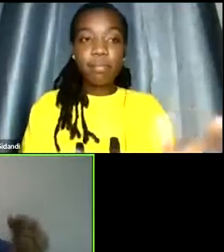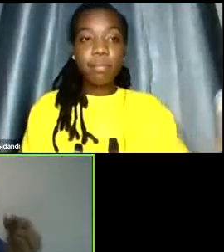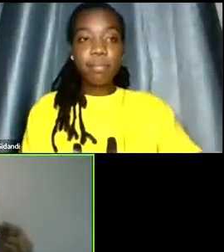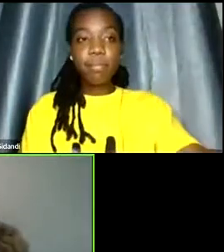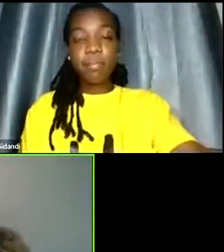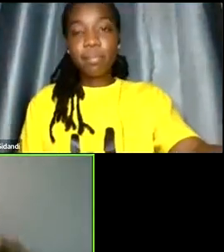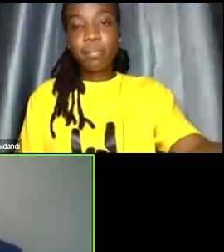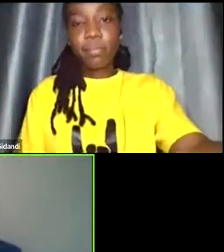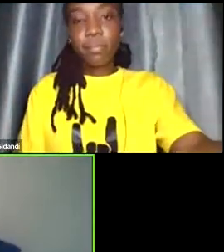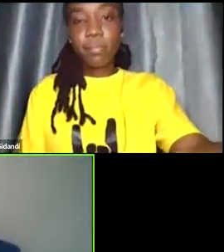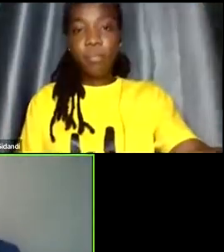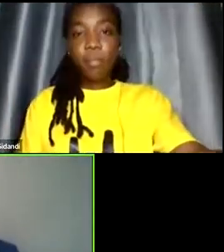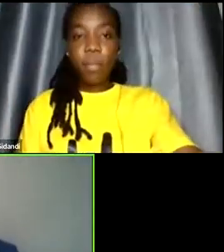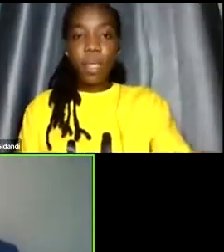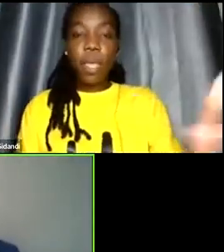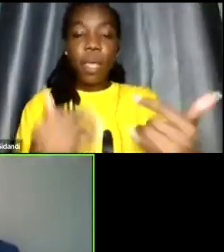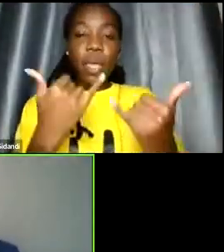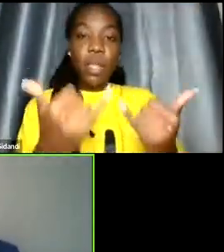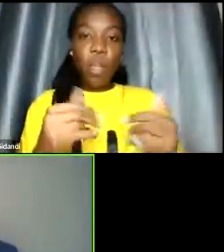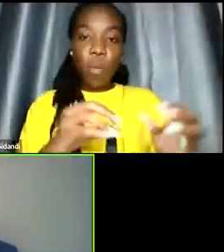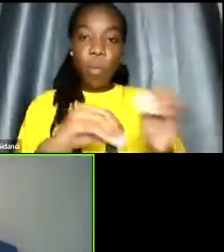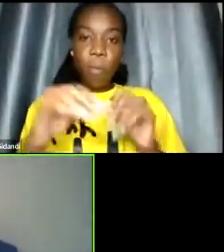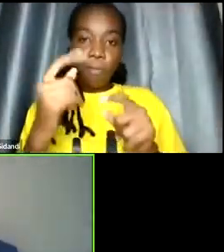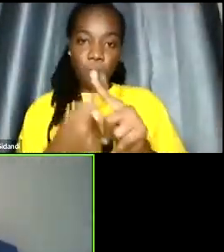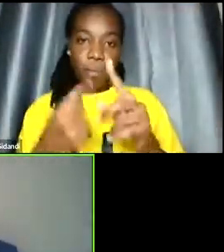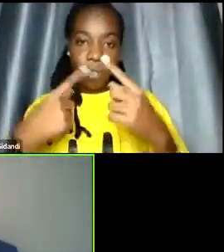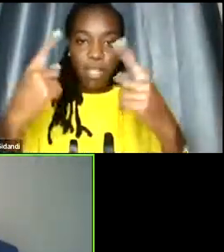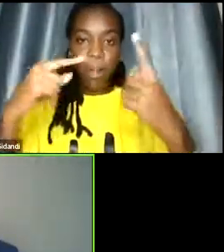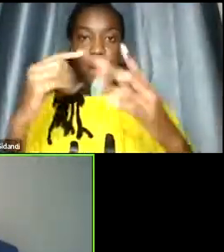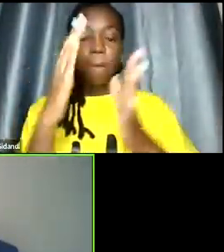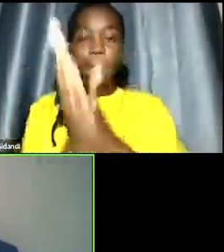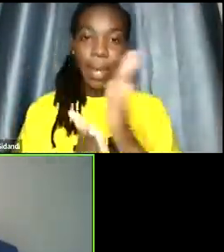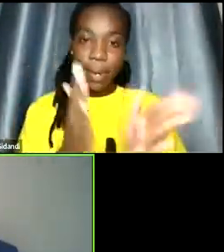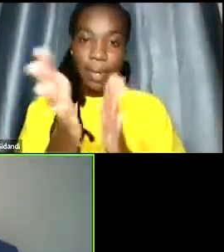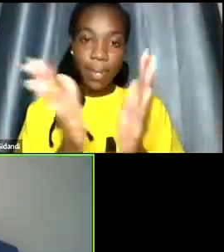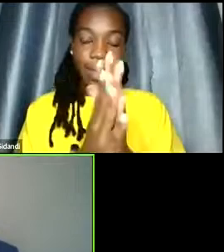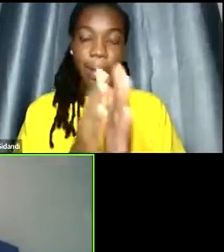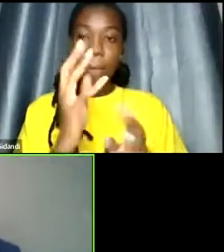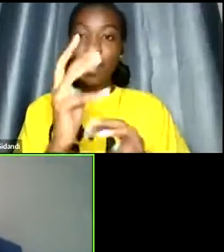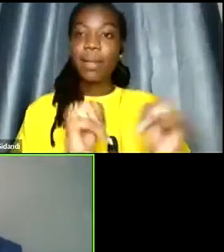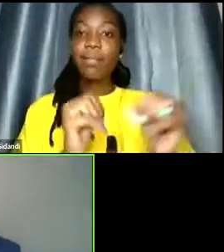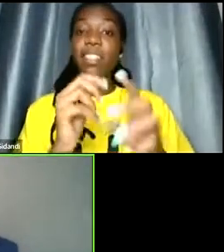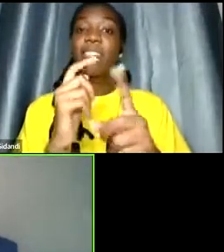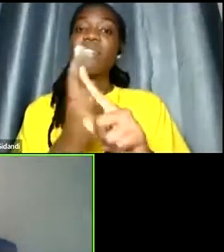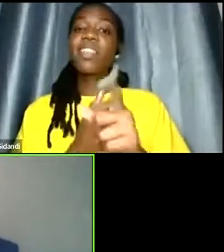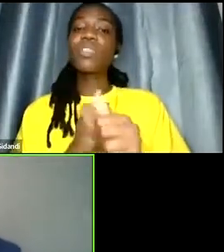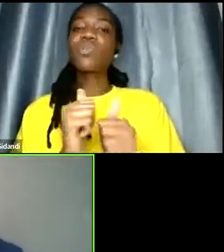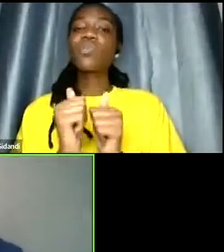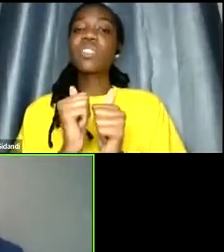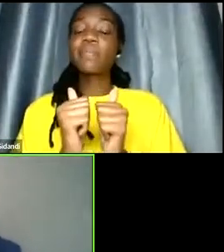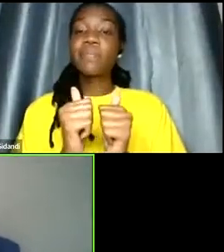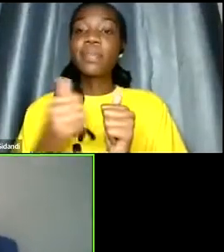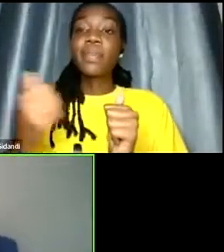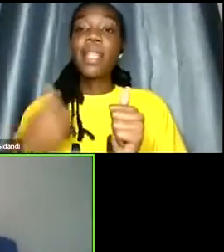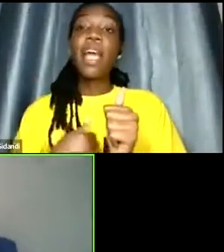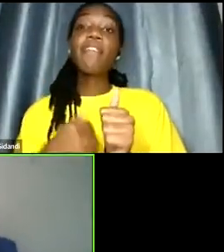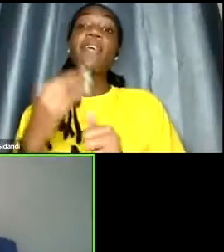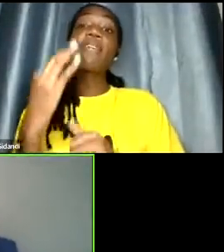Now you move from succession planning to succession management. What's the difference? So you have your 3-tier bench strength.